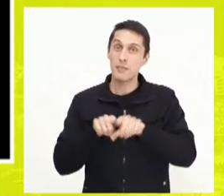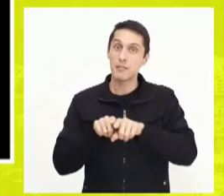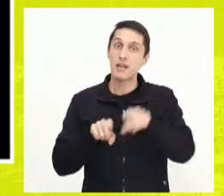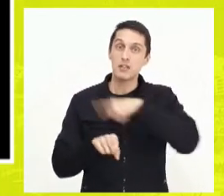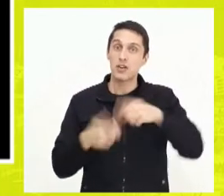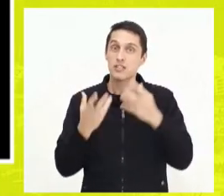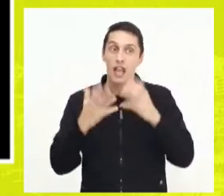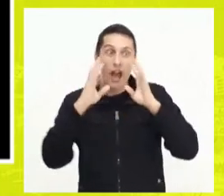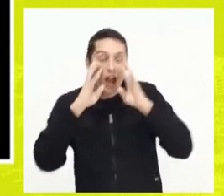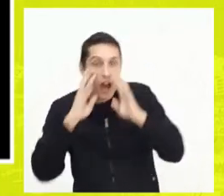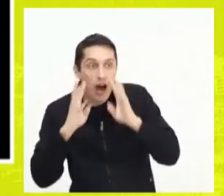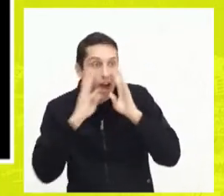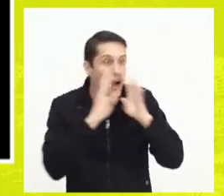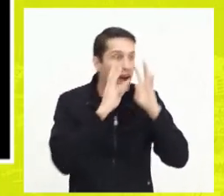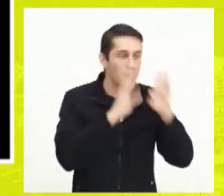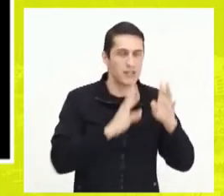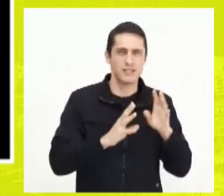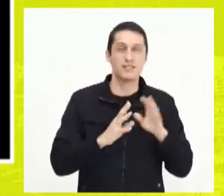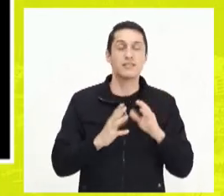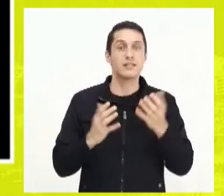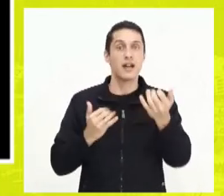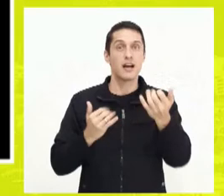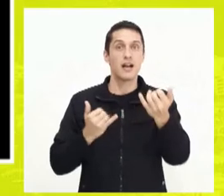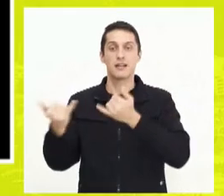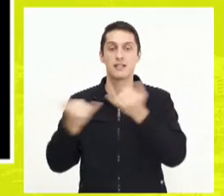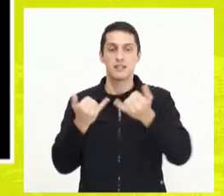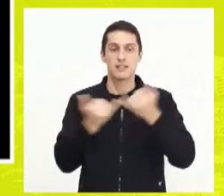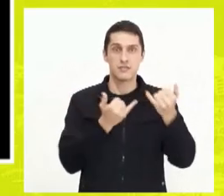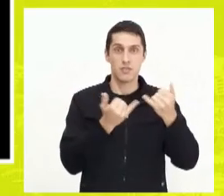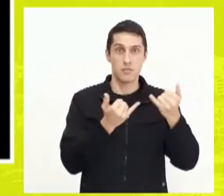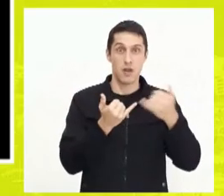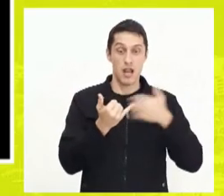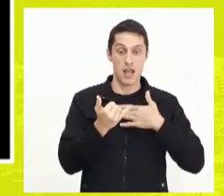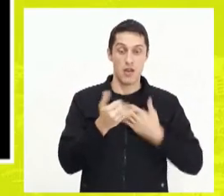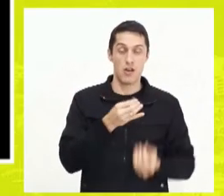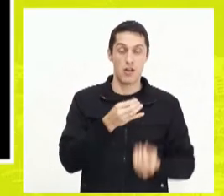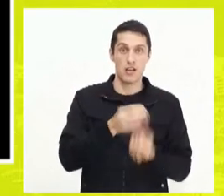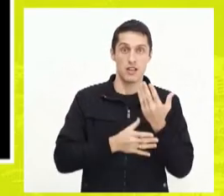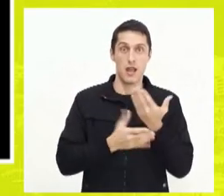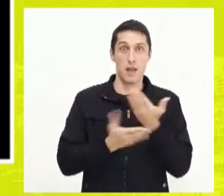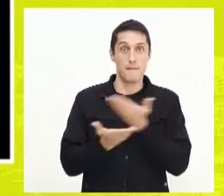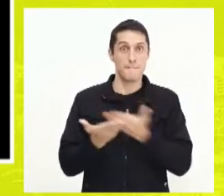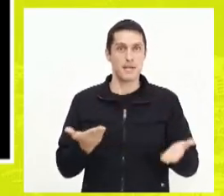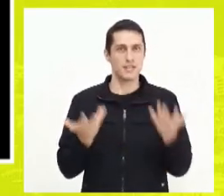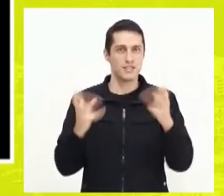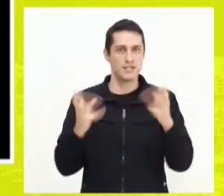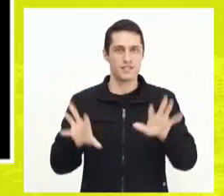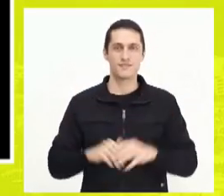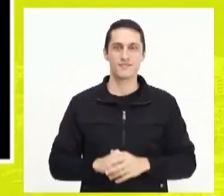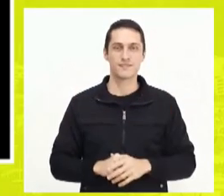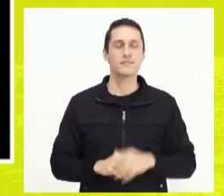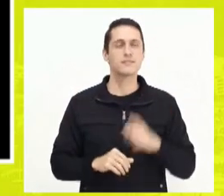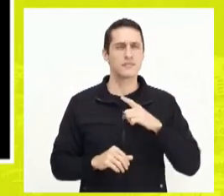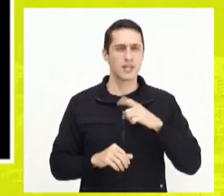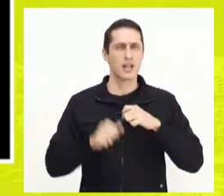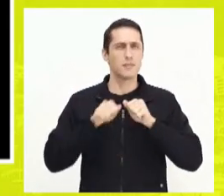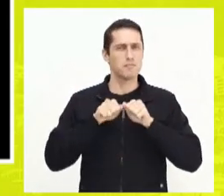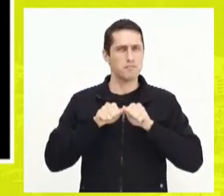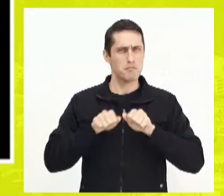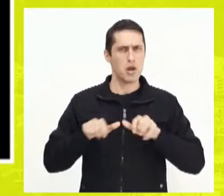the attention we want to be there we want to reach we want our information produced by us to be